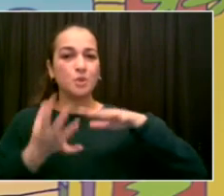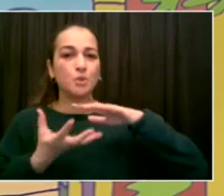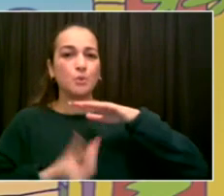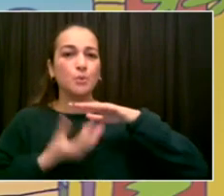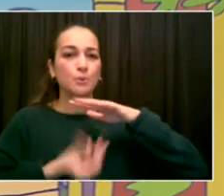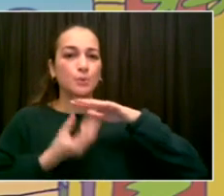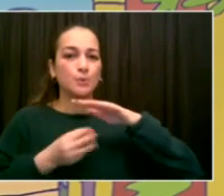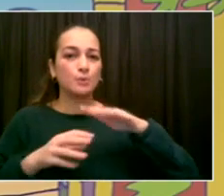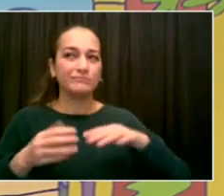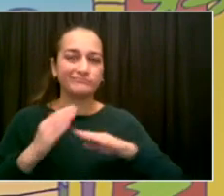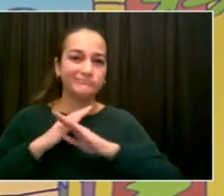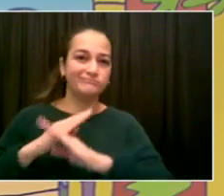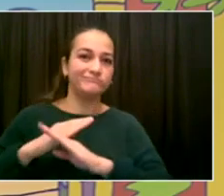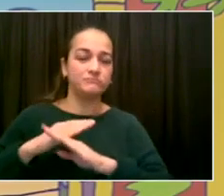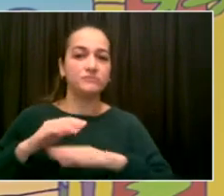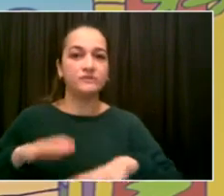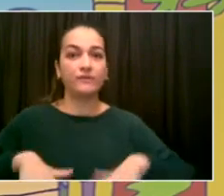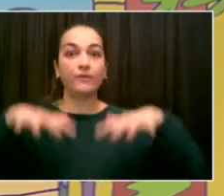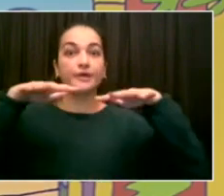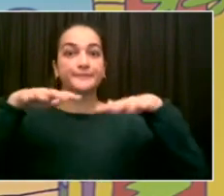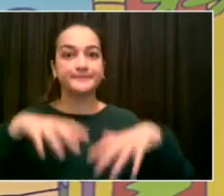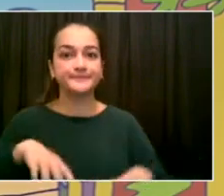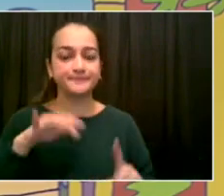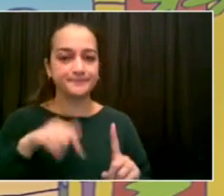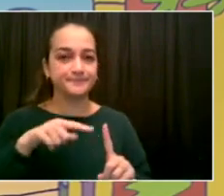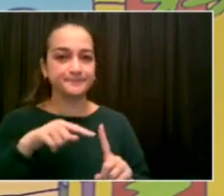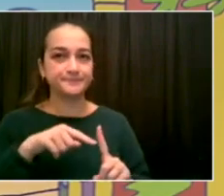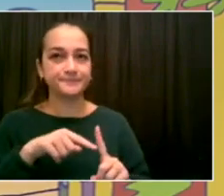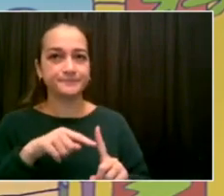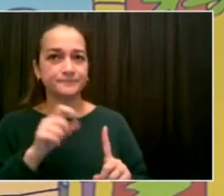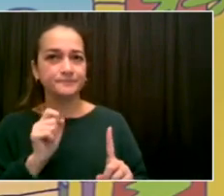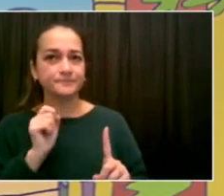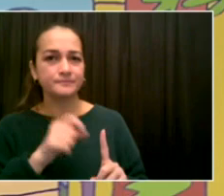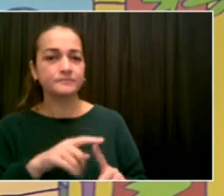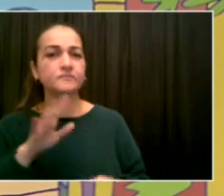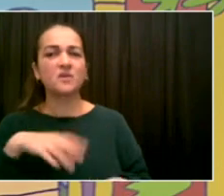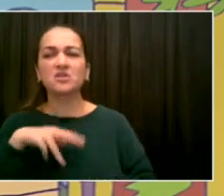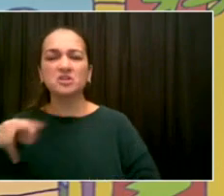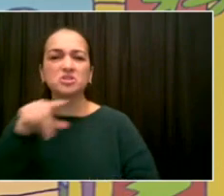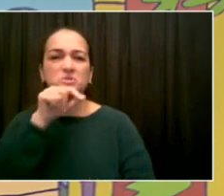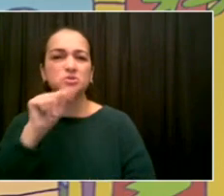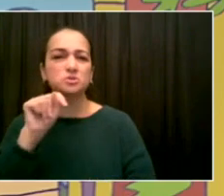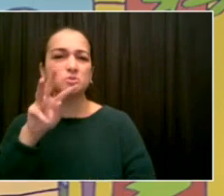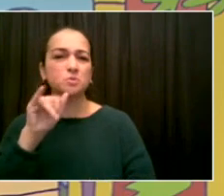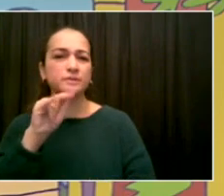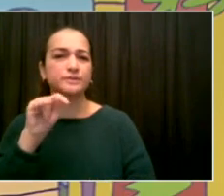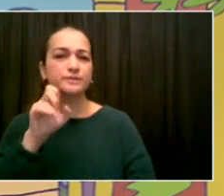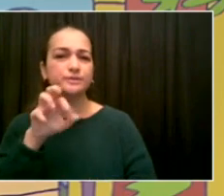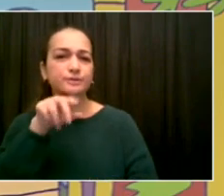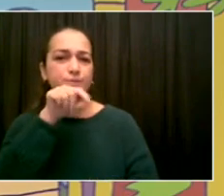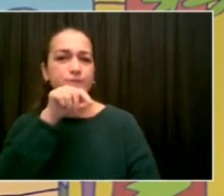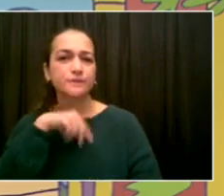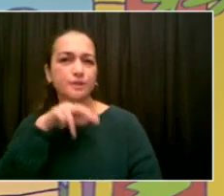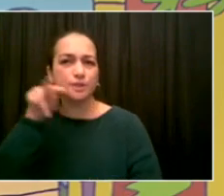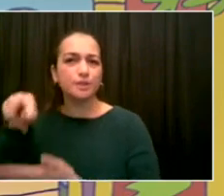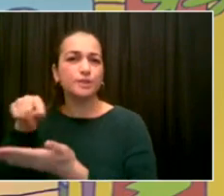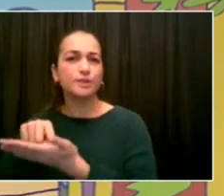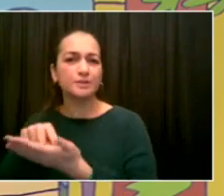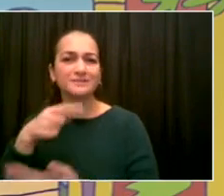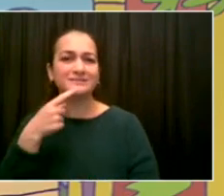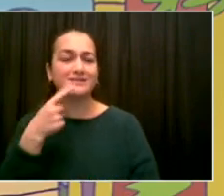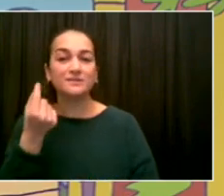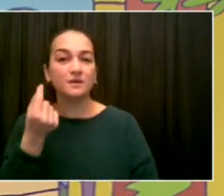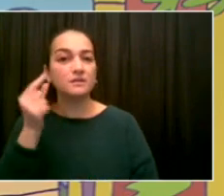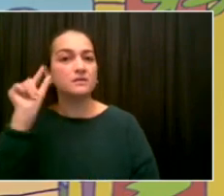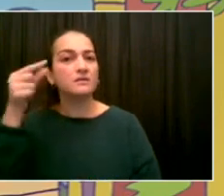people to clean their local catchment basins to prevent flooding issues. A few years ago, for a few years, the